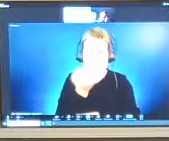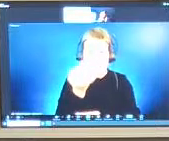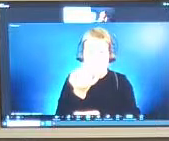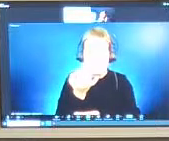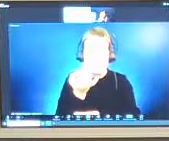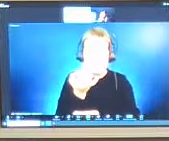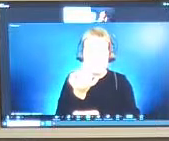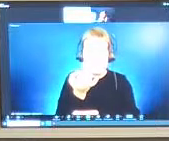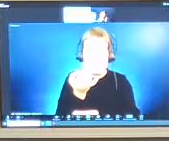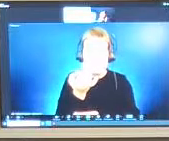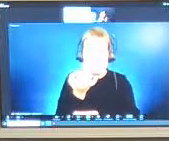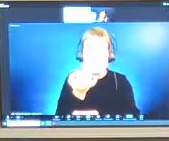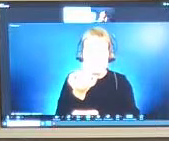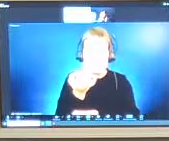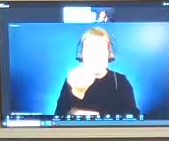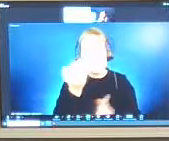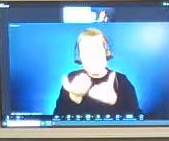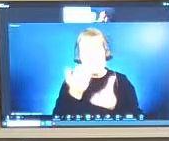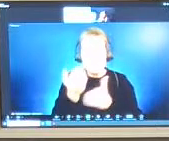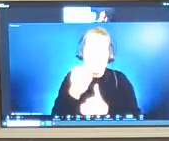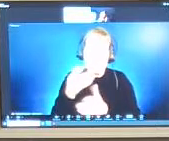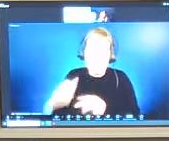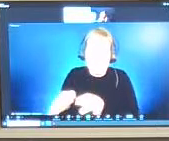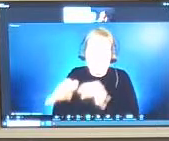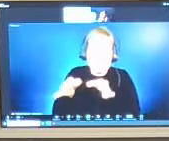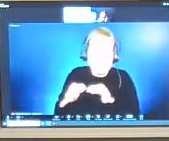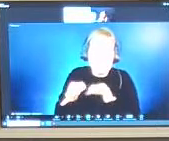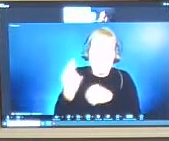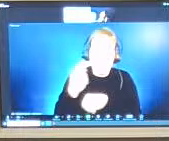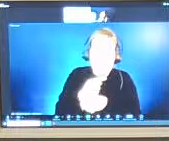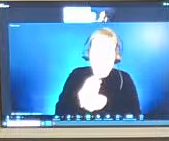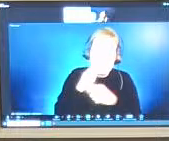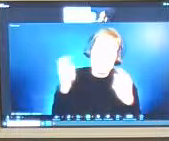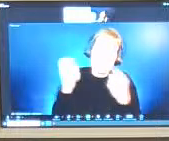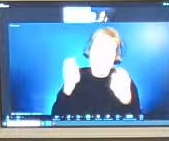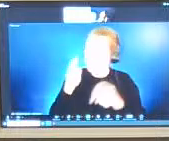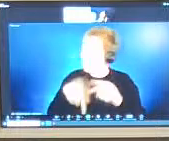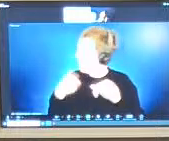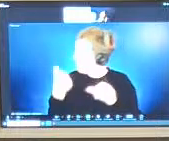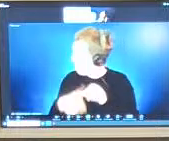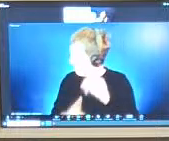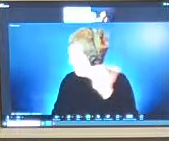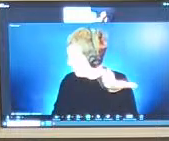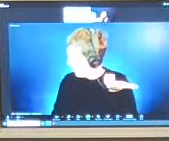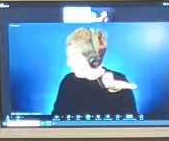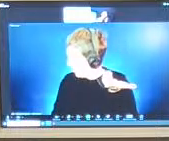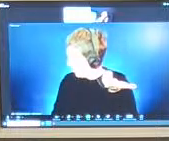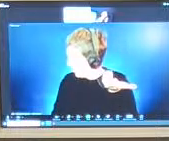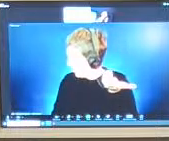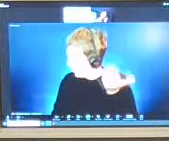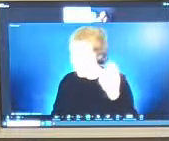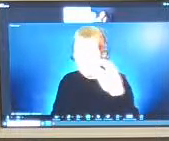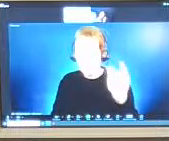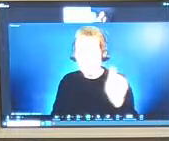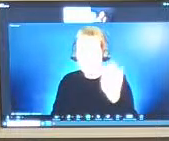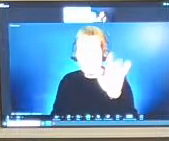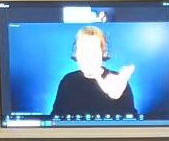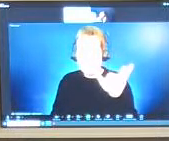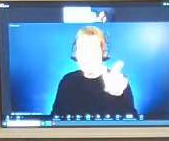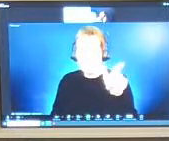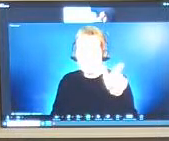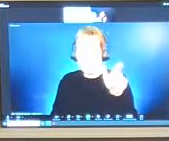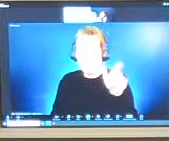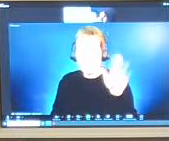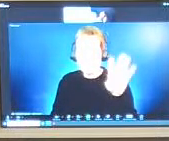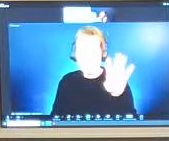think. I don't remember. I don't remember either. It was on the 24th last year, so whatever. It probably was a Friday because we didn't have